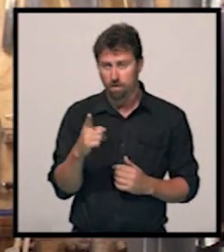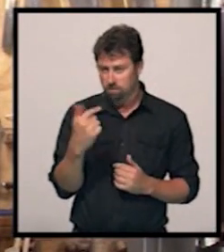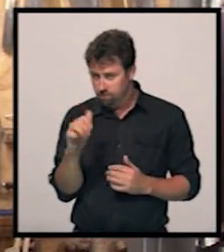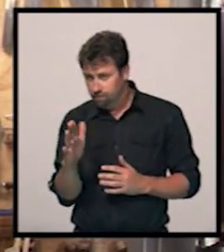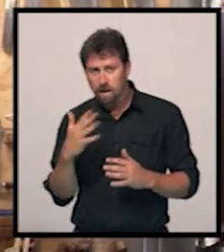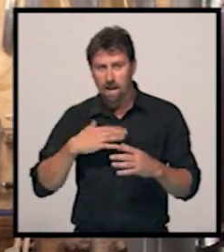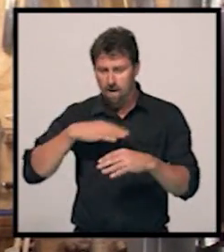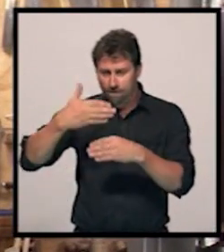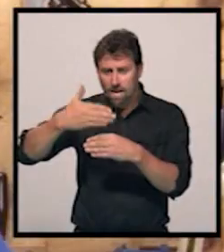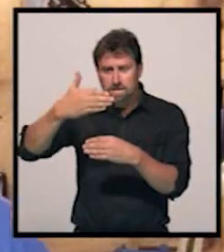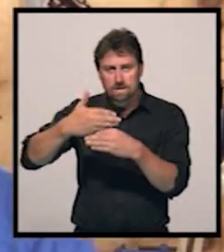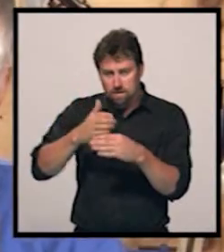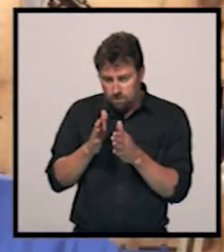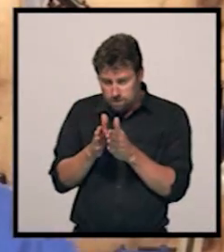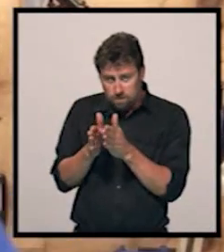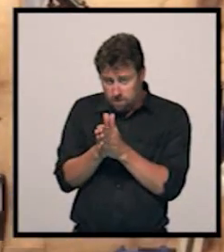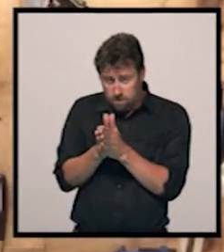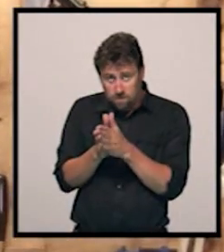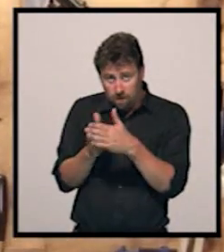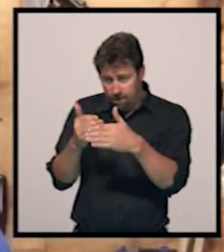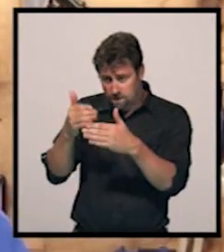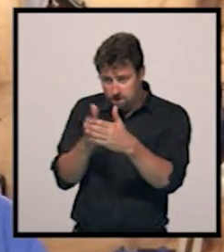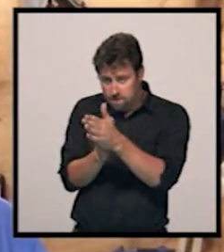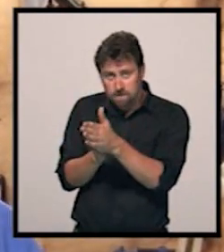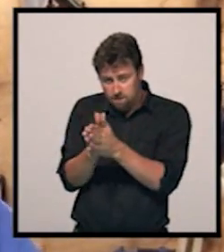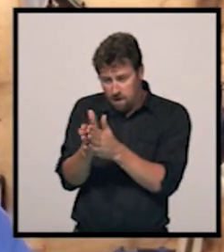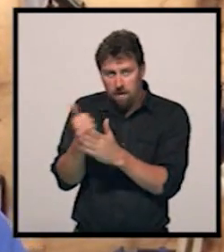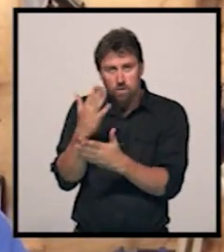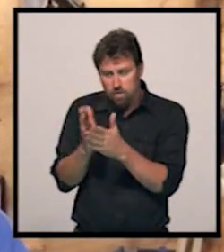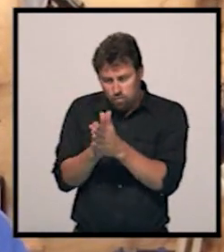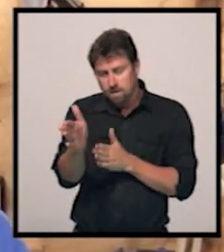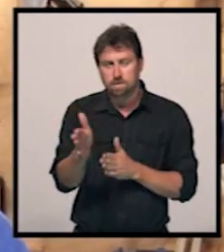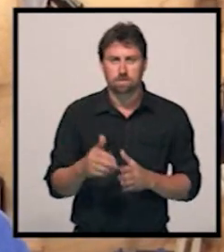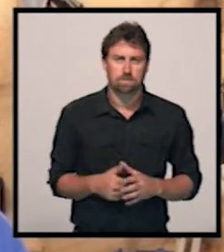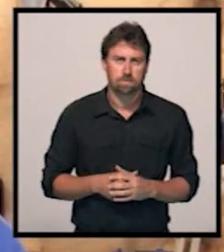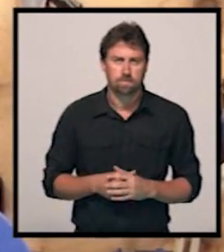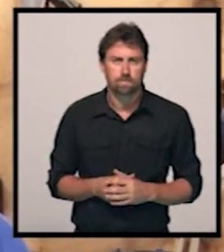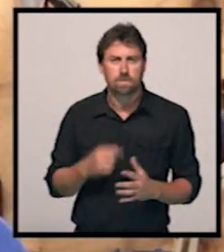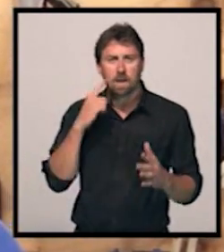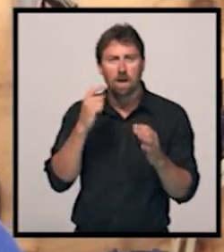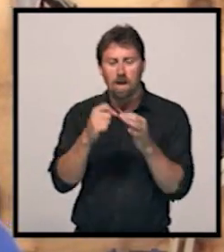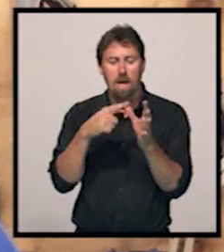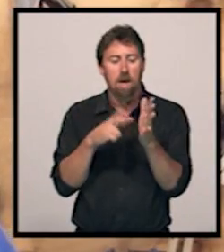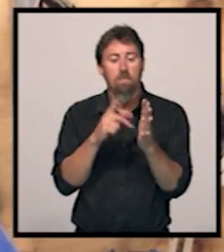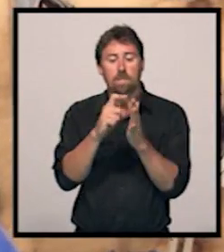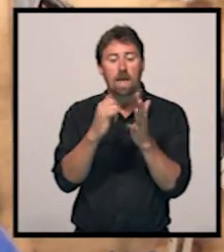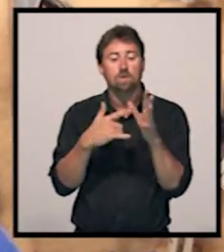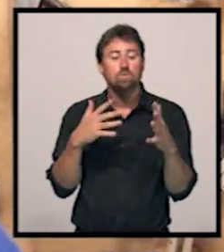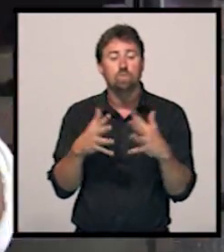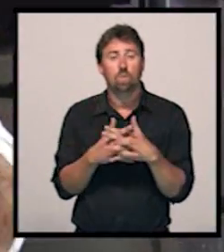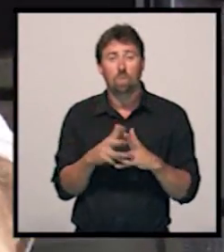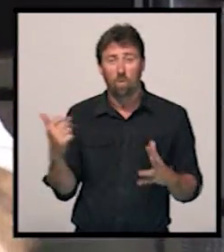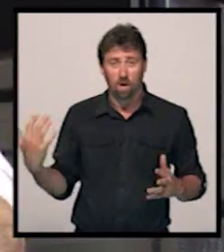your fence so you get a straight cut. Because when you're actually cutting on the bandsaw, what you're doing is cutting three sides at once at a couple of